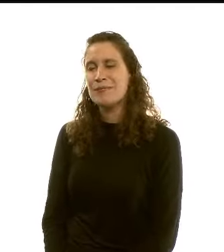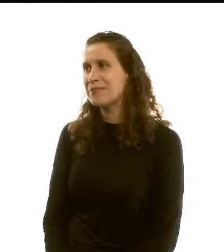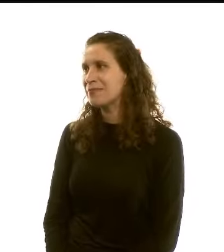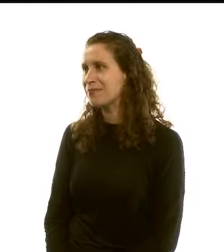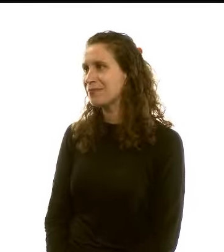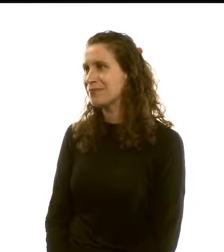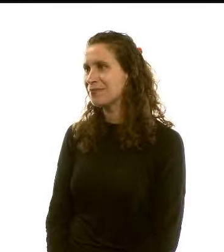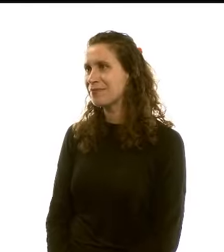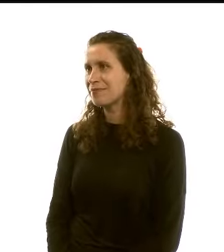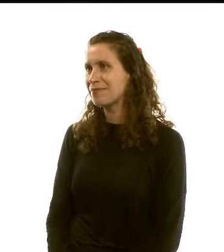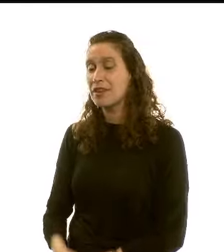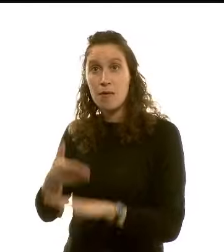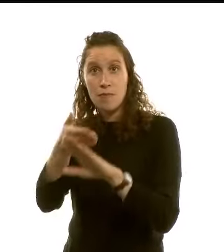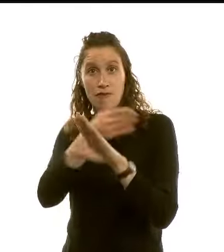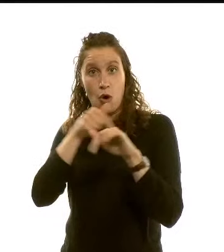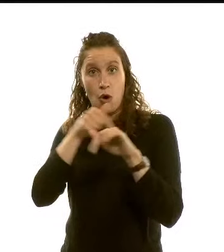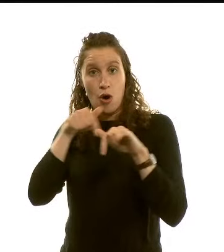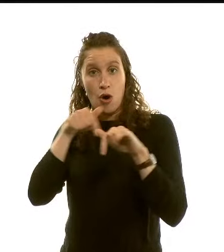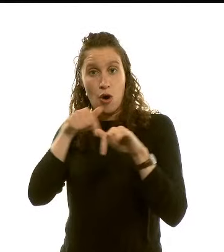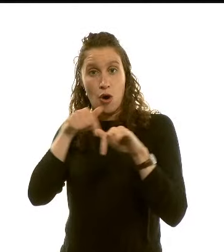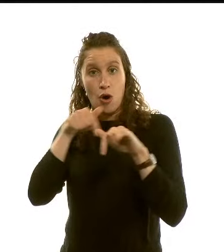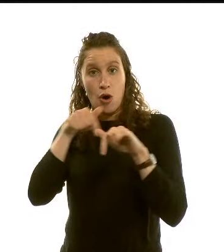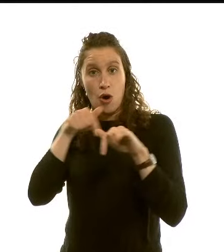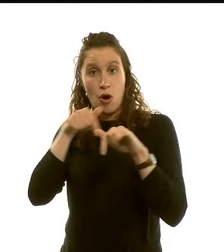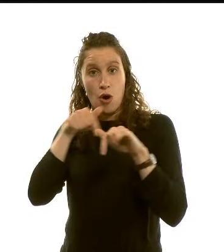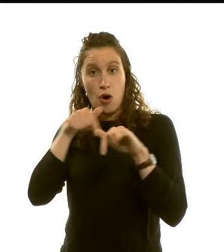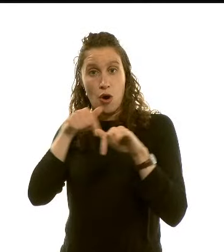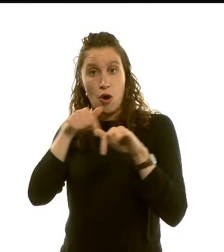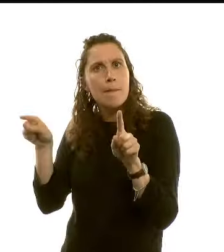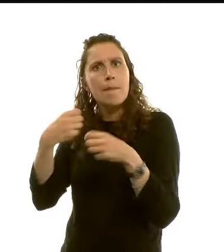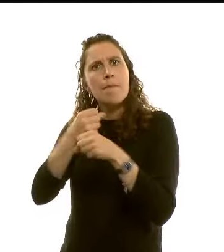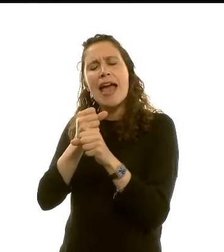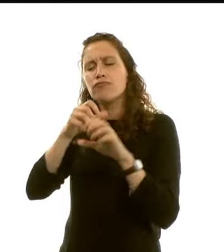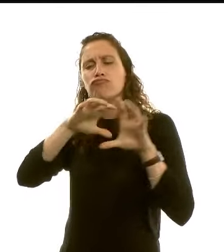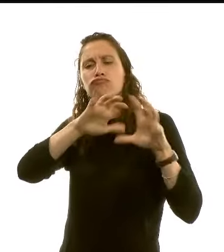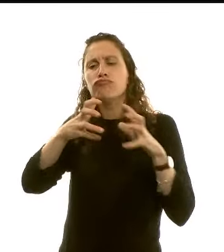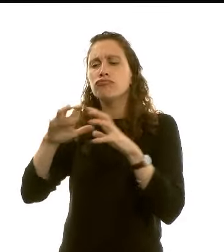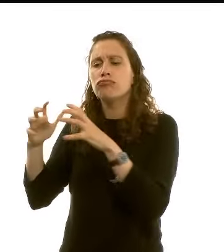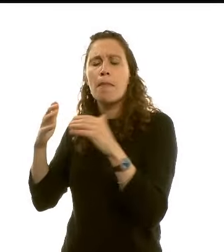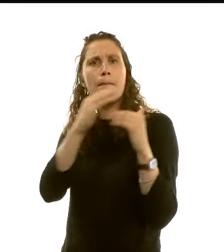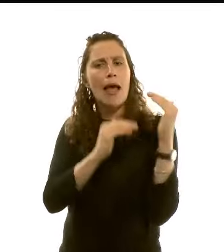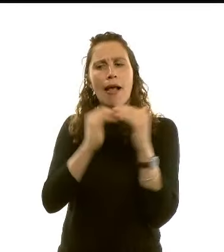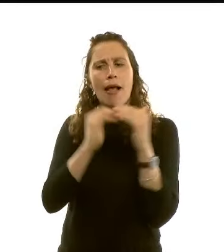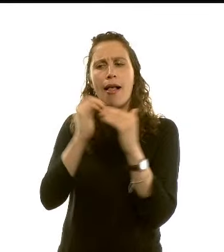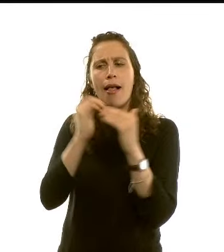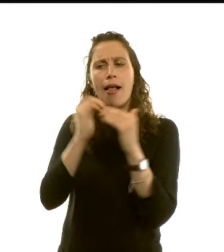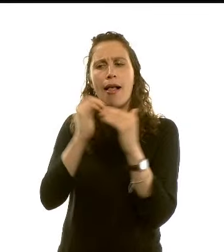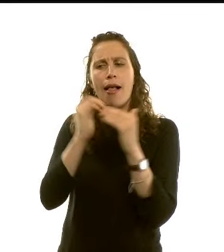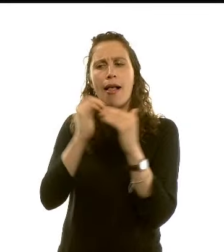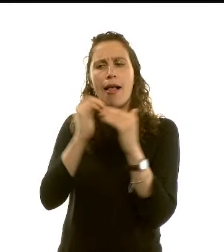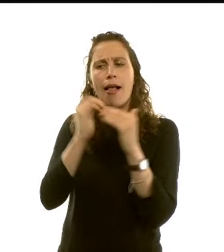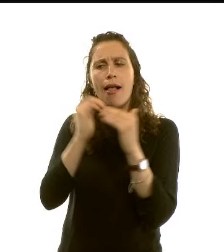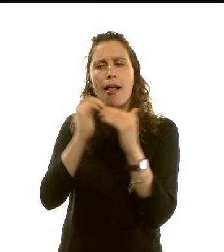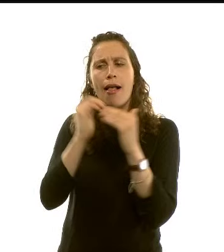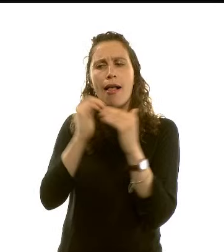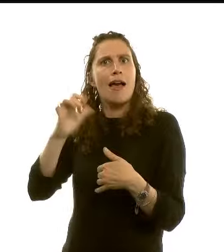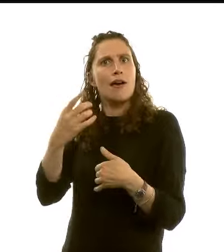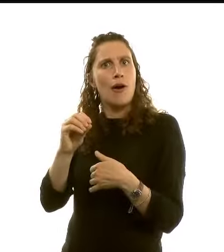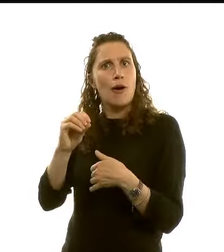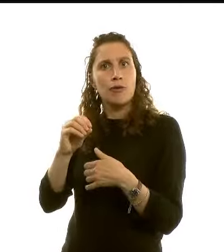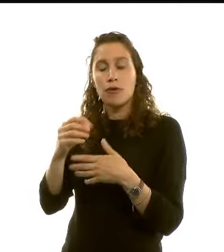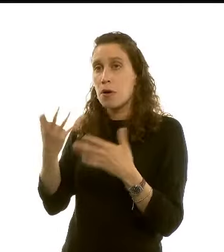Well, before the show, we challenged our All-Stars to make a collection of builds celebrating 90 years of LEGO play. So what does that mean? That could be builds